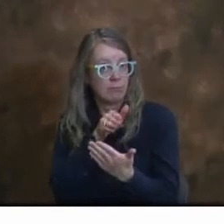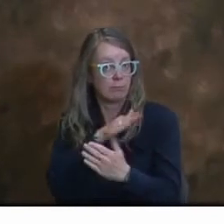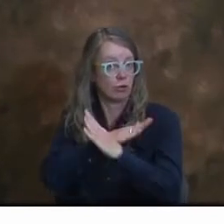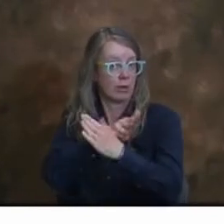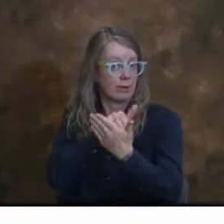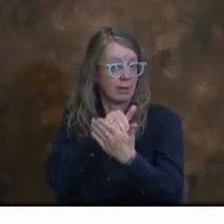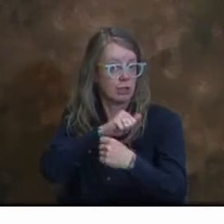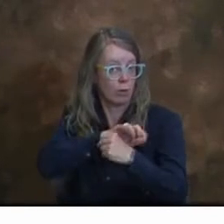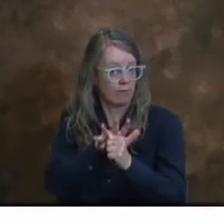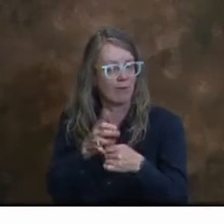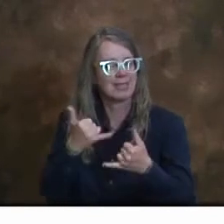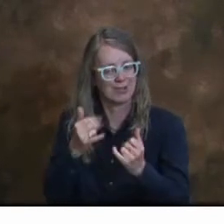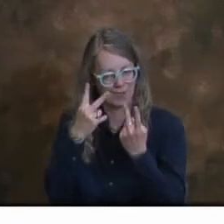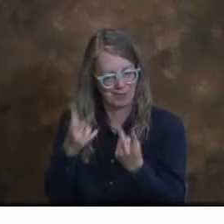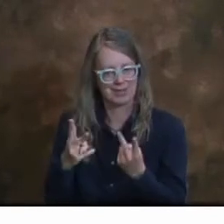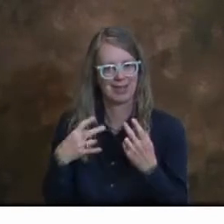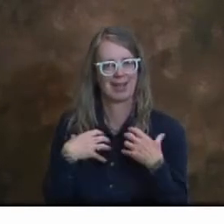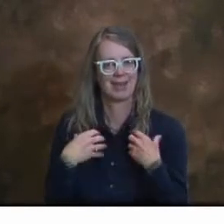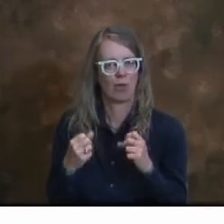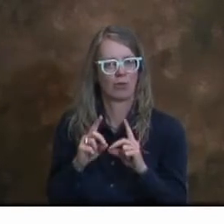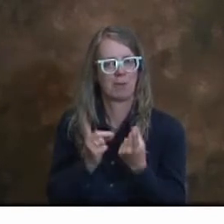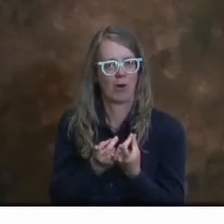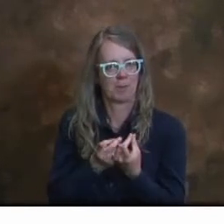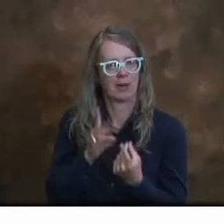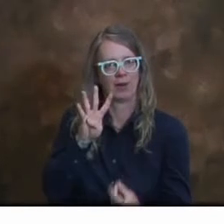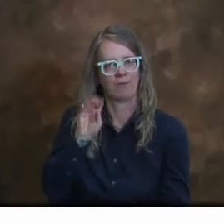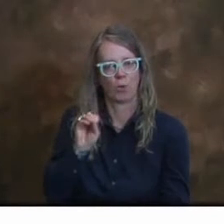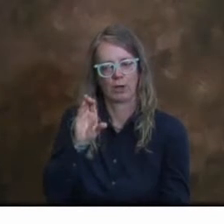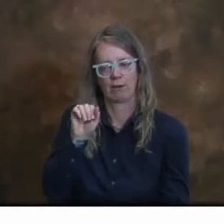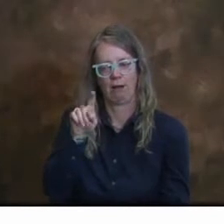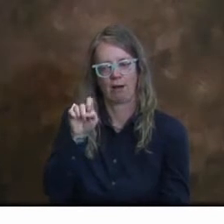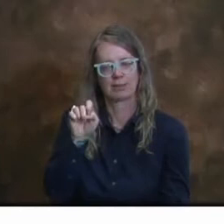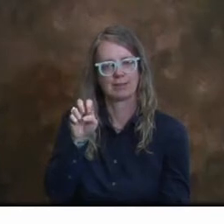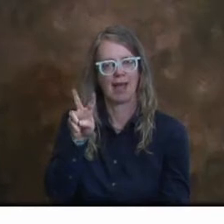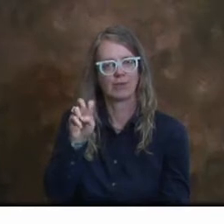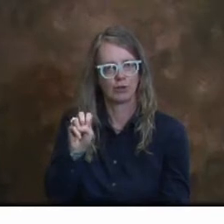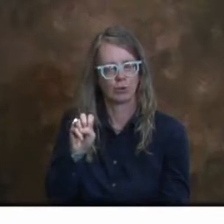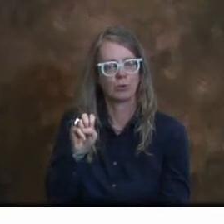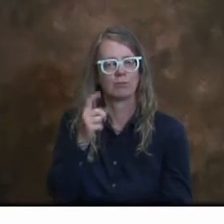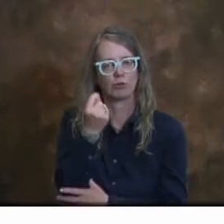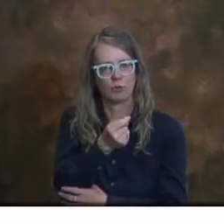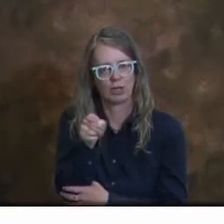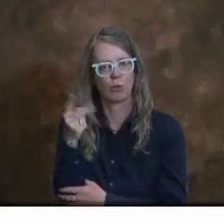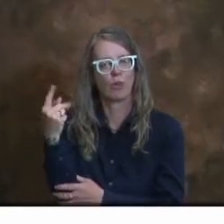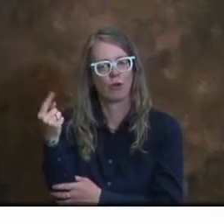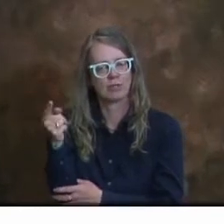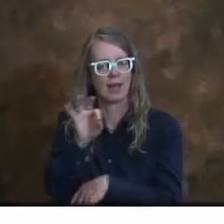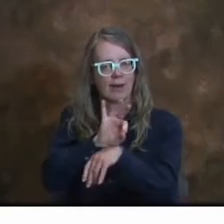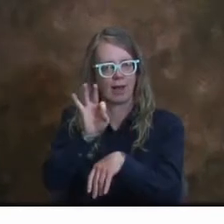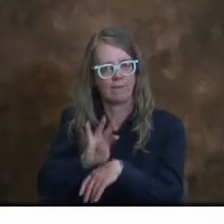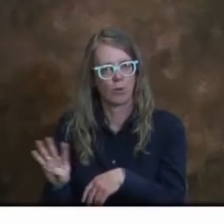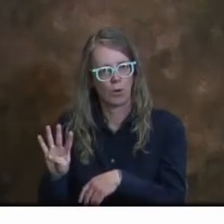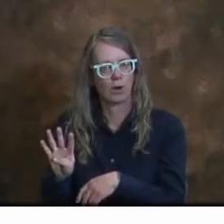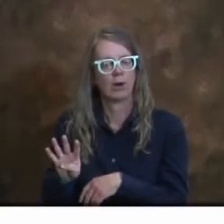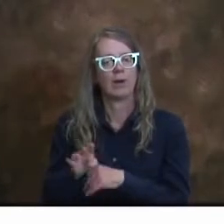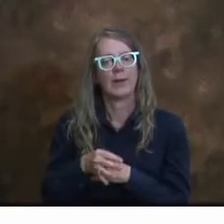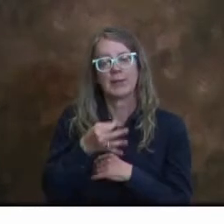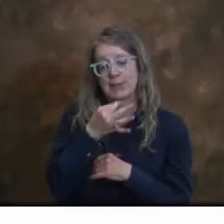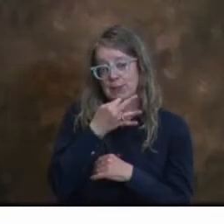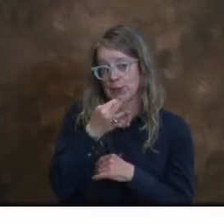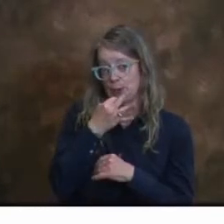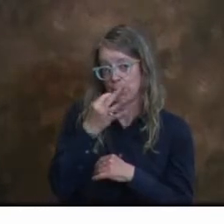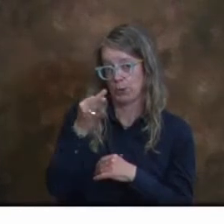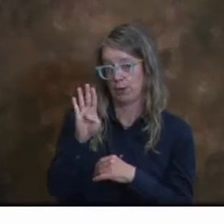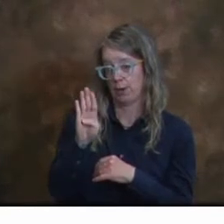40 Cox, Tuesday through Friday, 9 to 4. Buncombe County HHS will move forward with transitioning our 40 Cox,